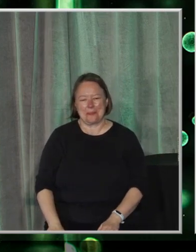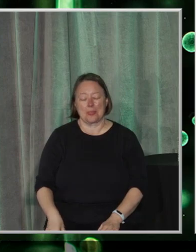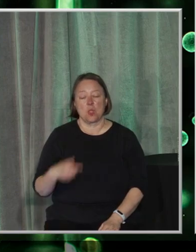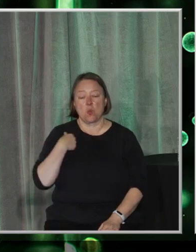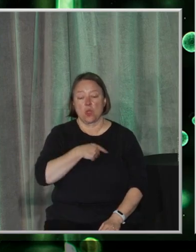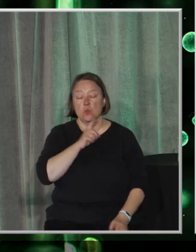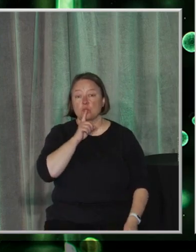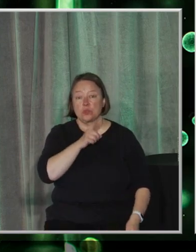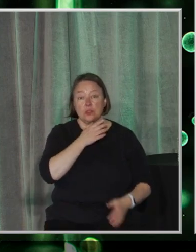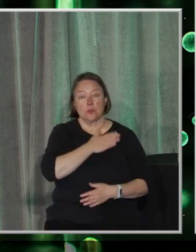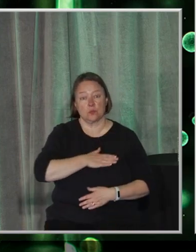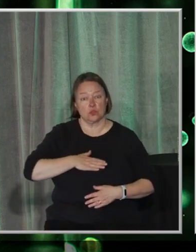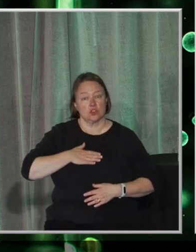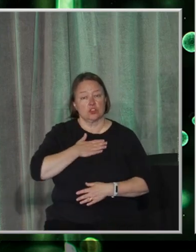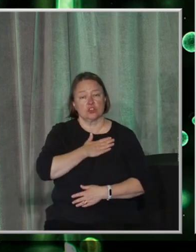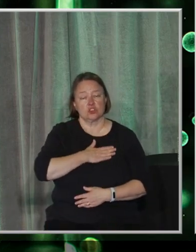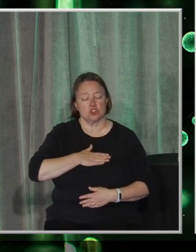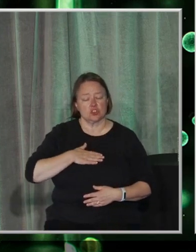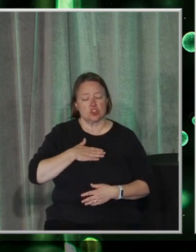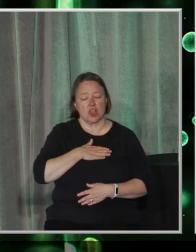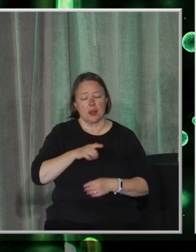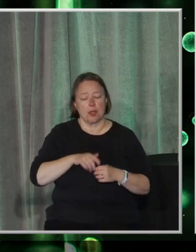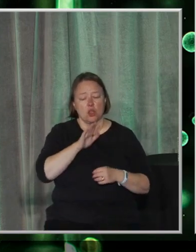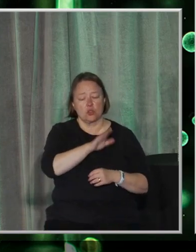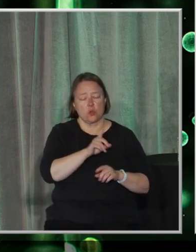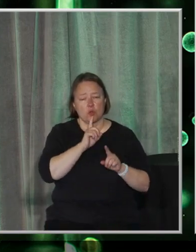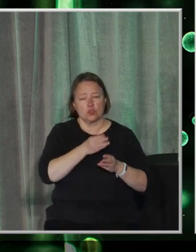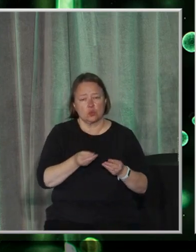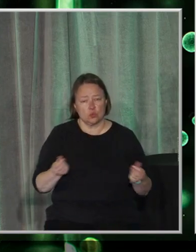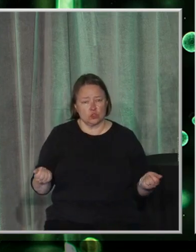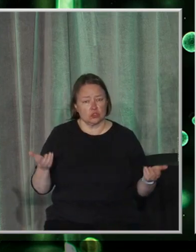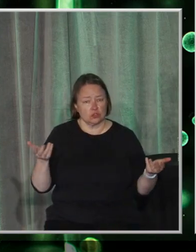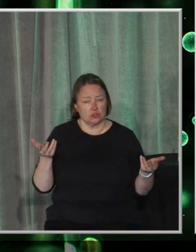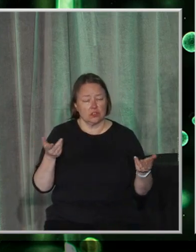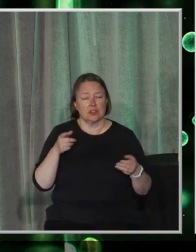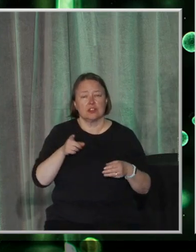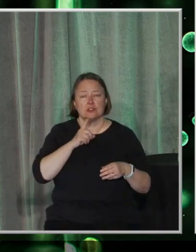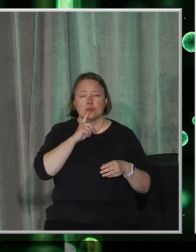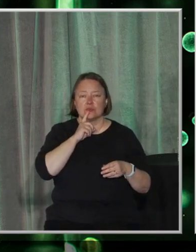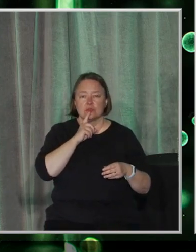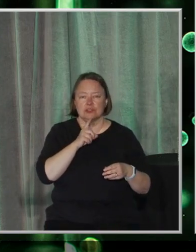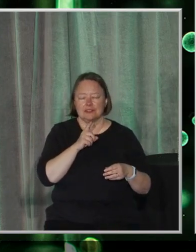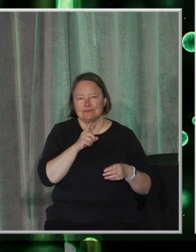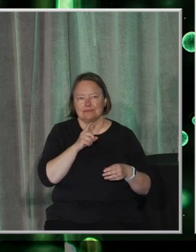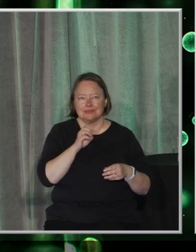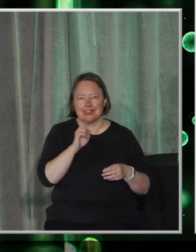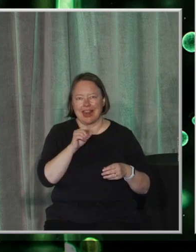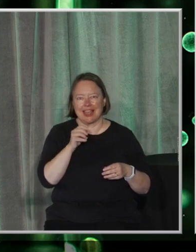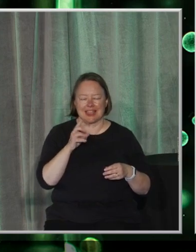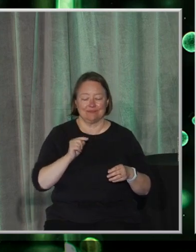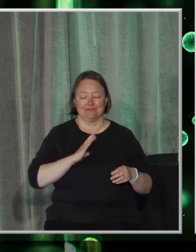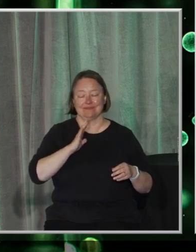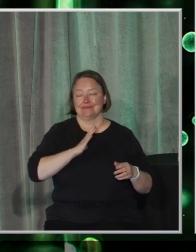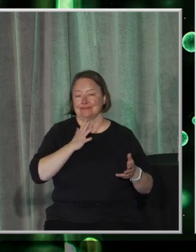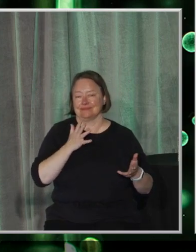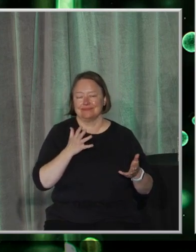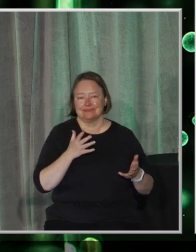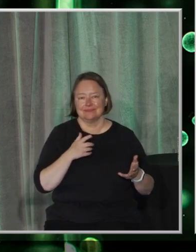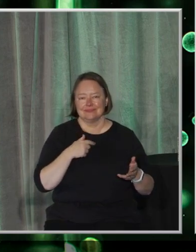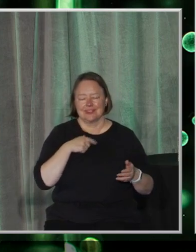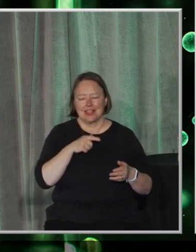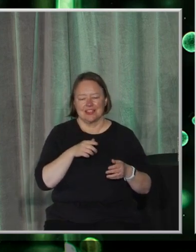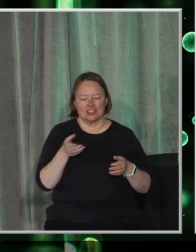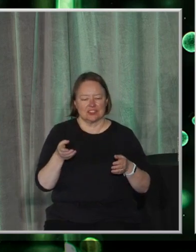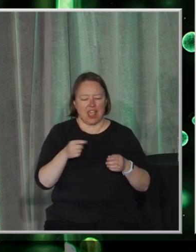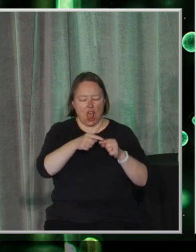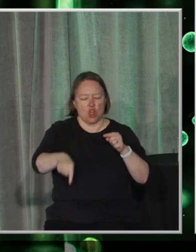We really appreciate, what we appreciated about your solution was it was very elegant, and it was an elegant closed-loop